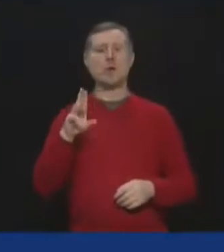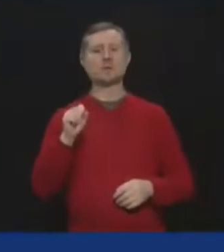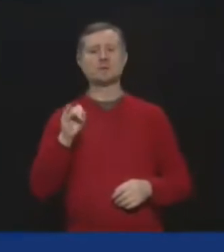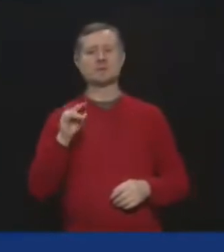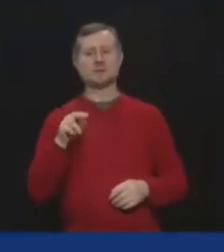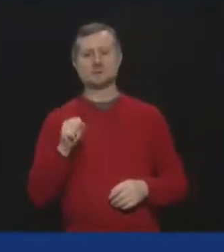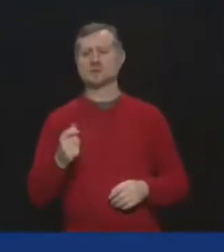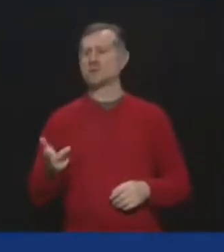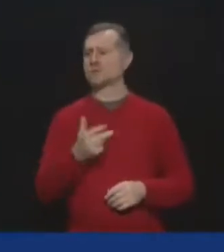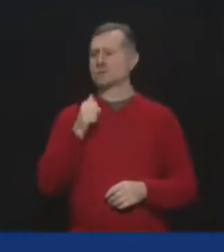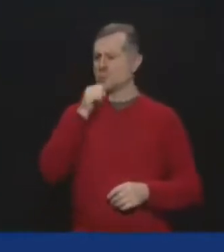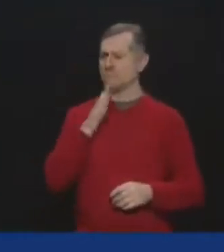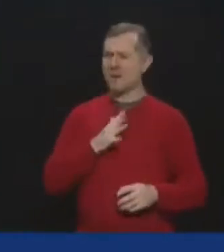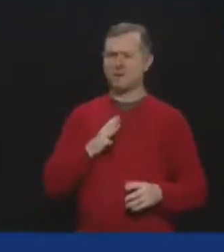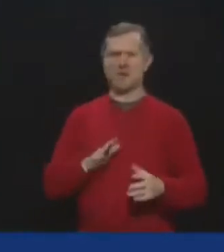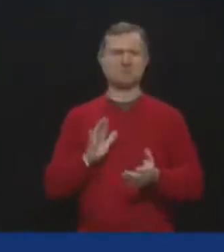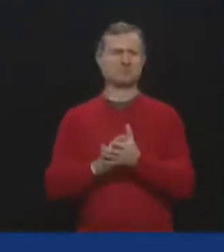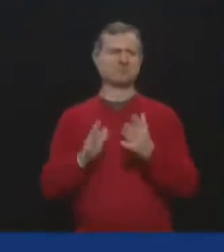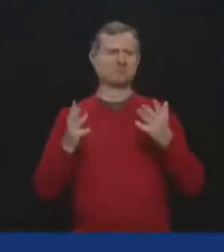them.